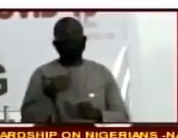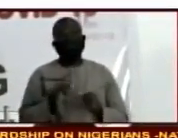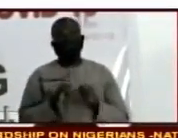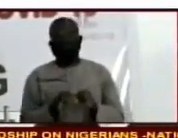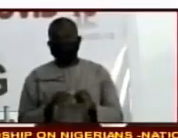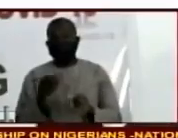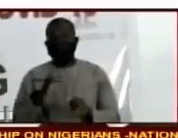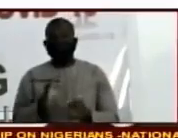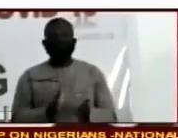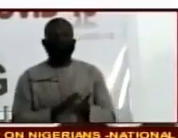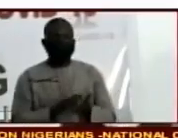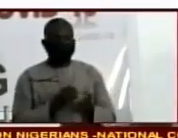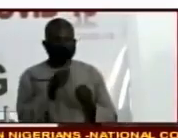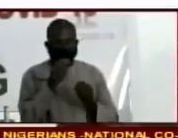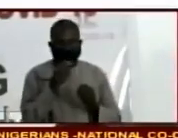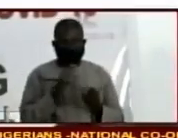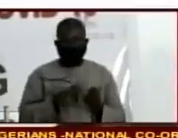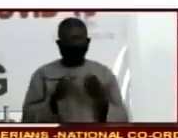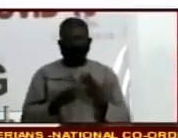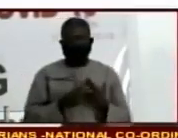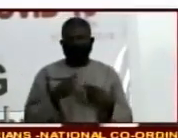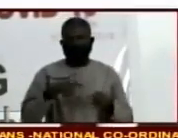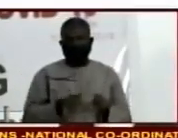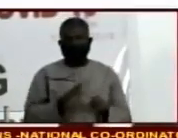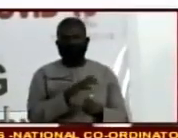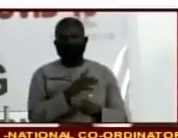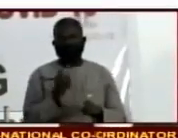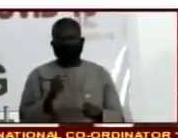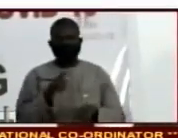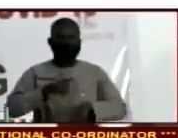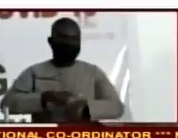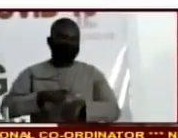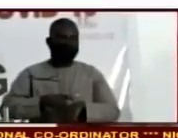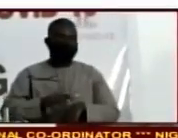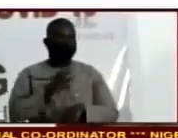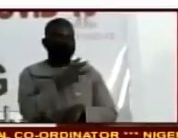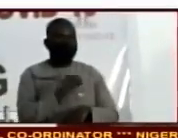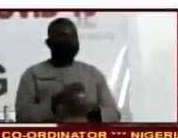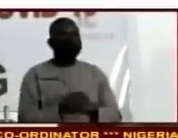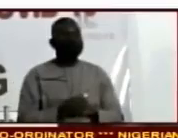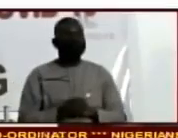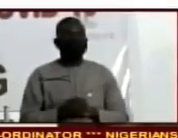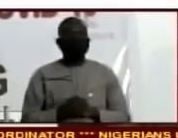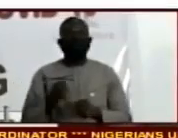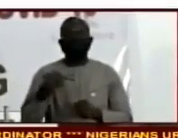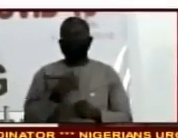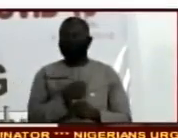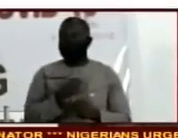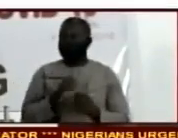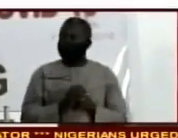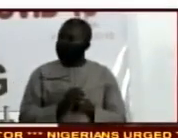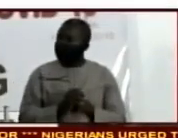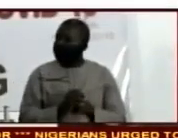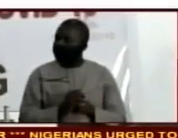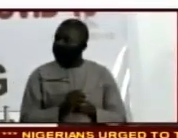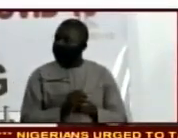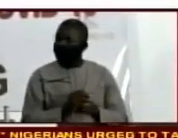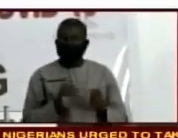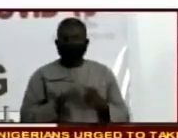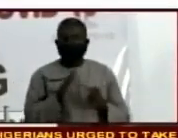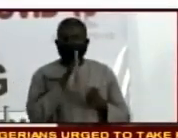school feeding program during the COVID-19 pandemic across the nation, even in